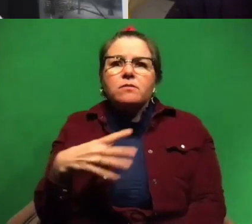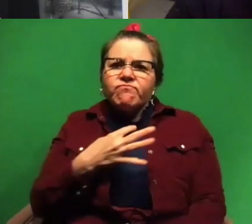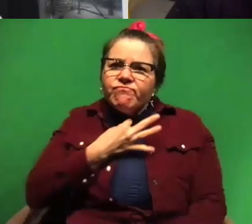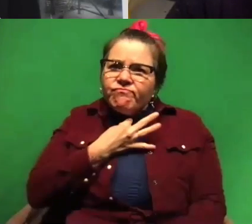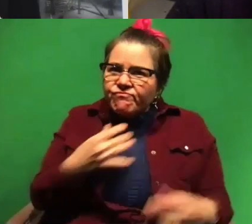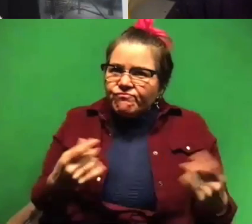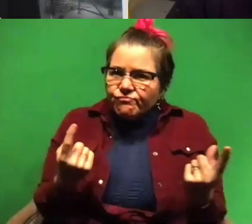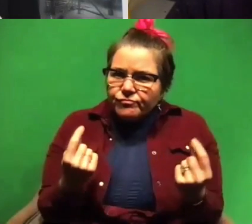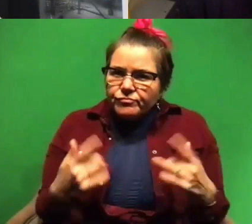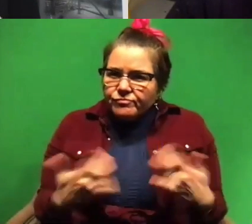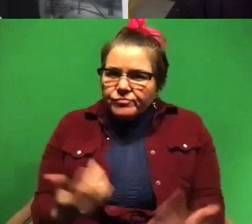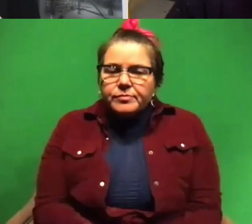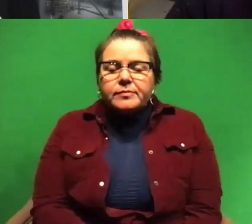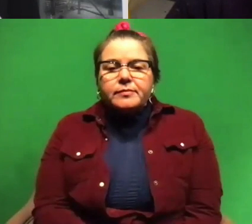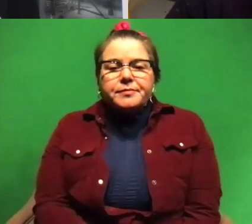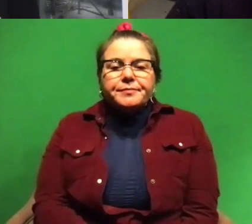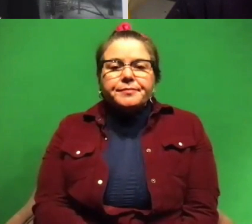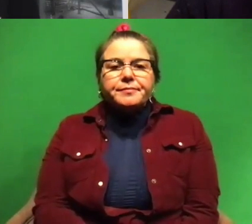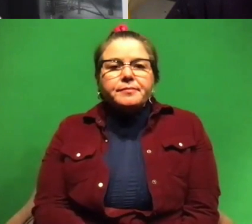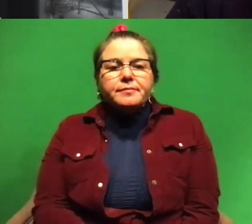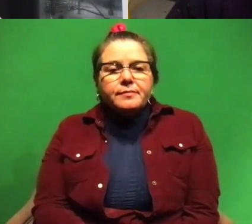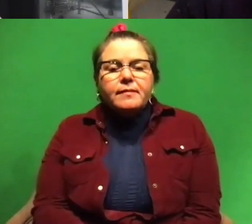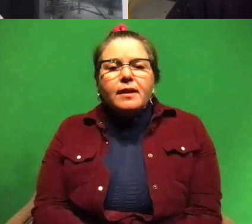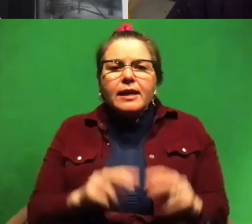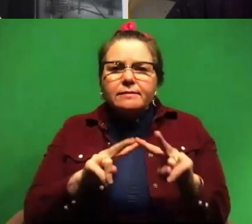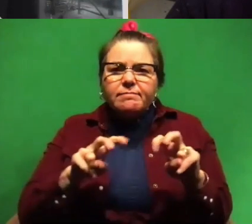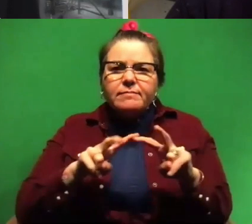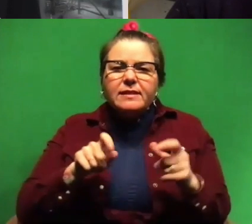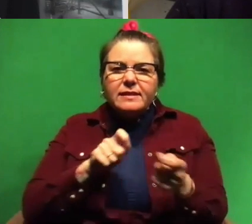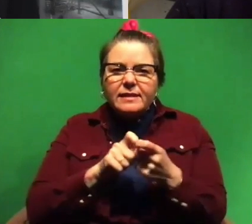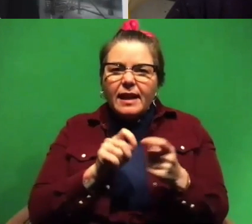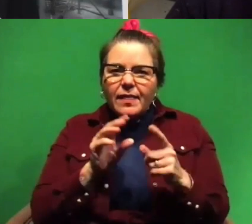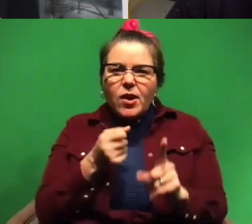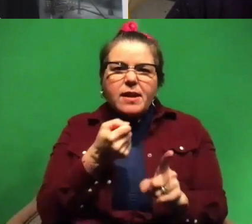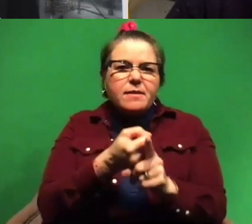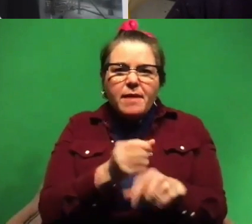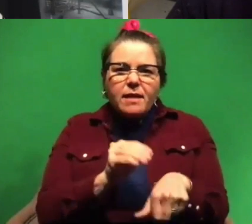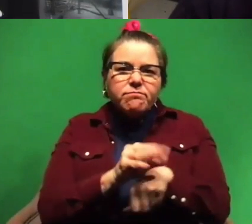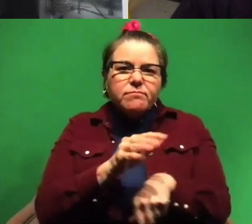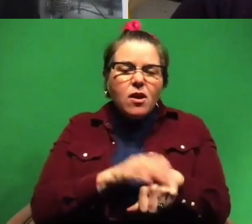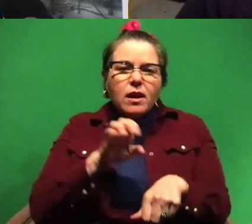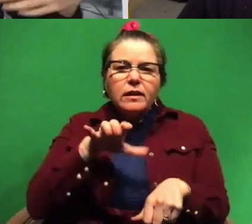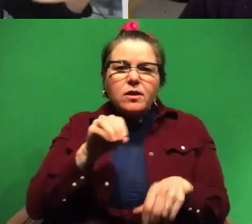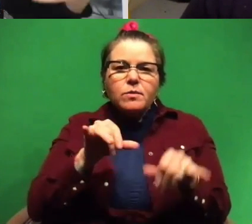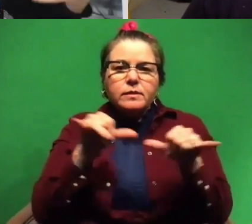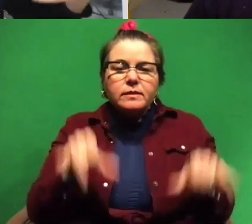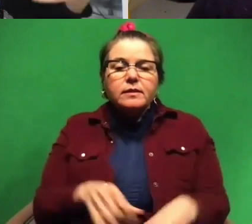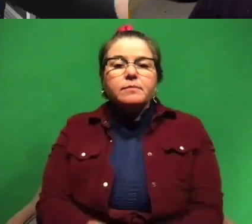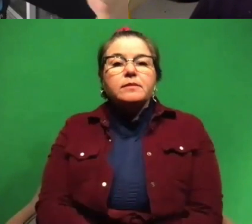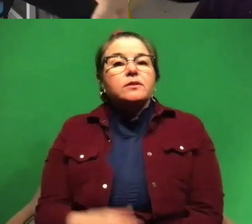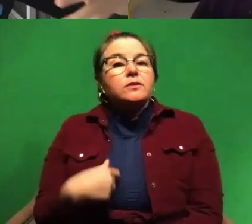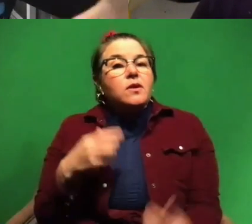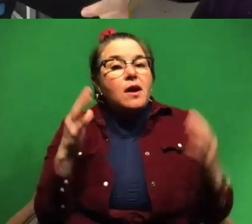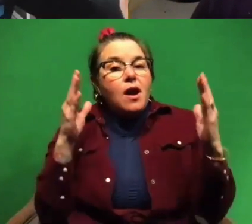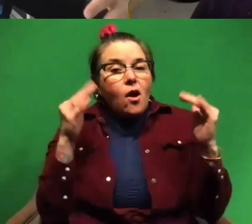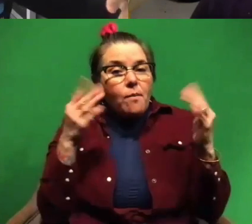to and see exactly what kind of effects they're having on the ecosystems. So I hope, you know, I've